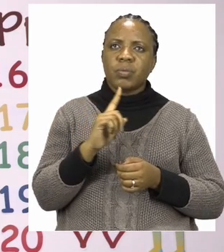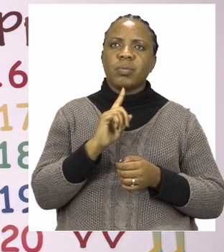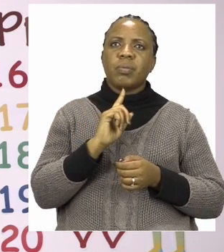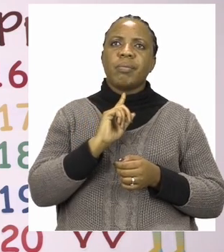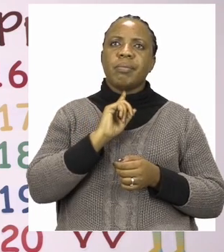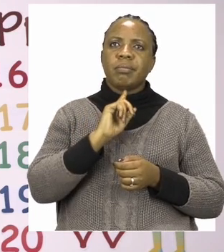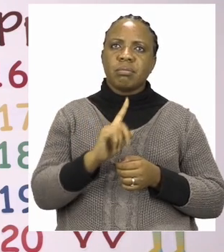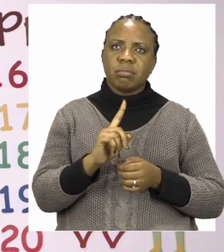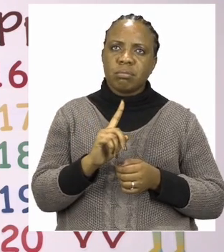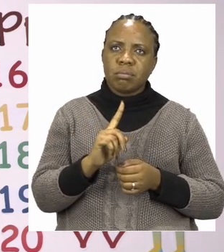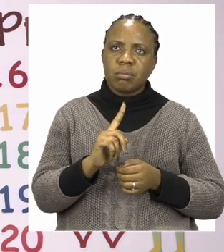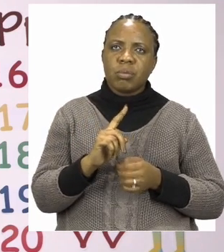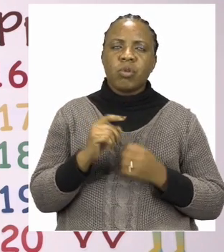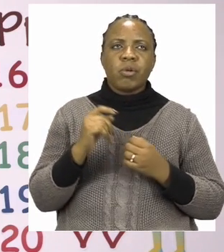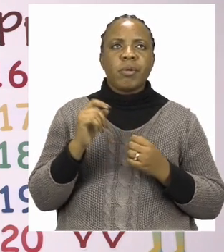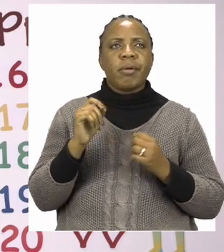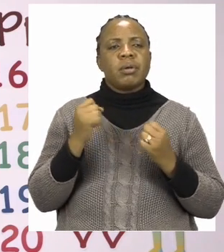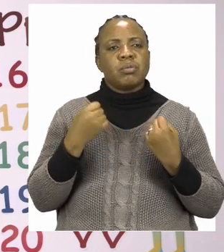hopping,